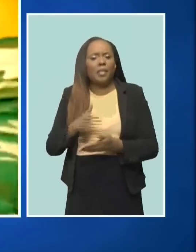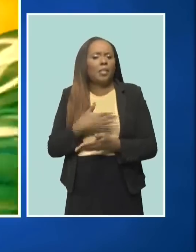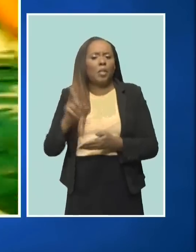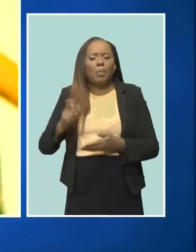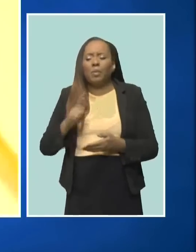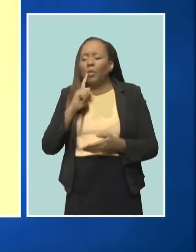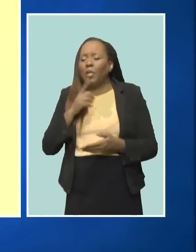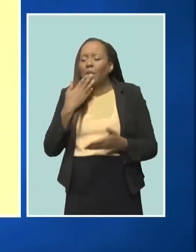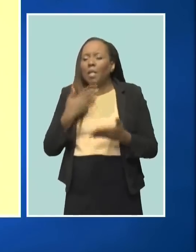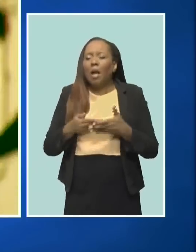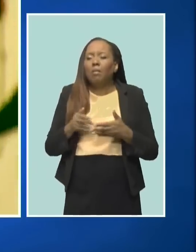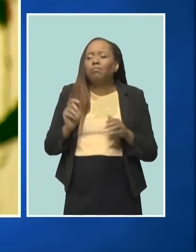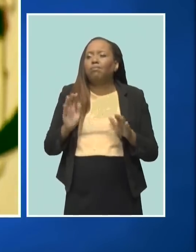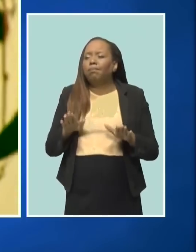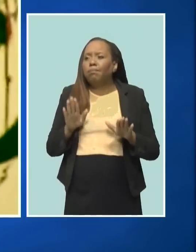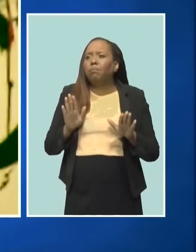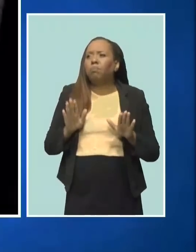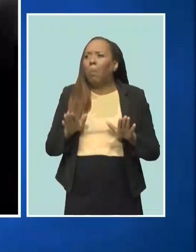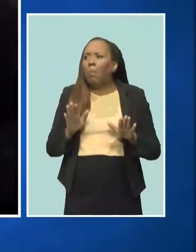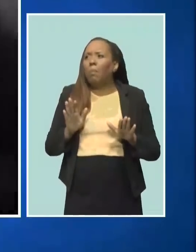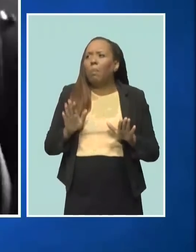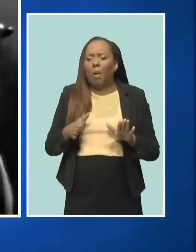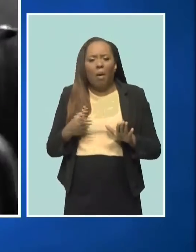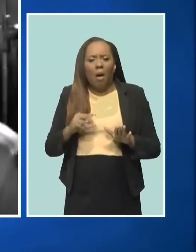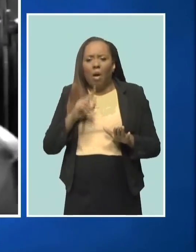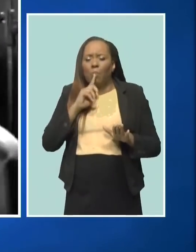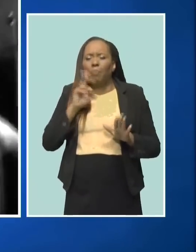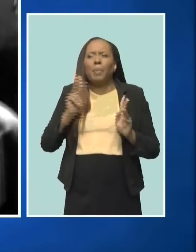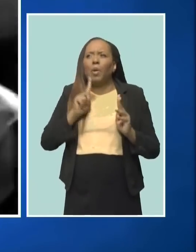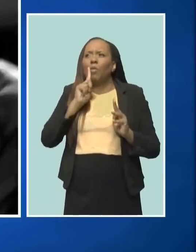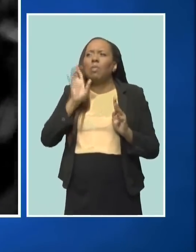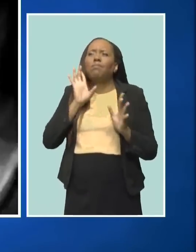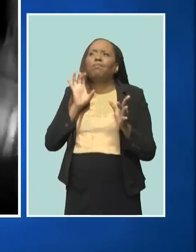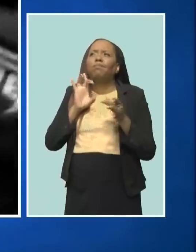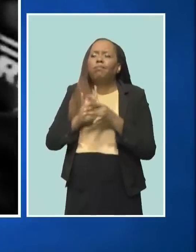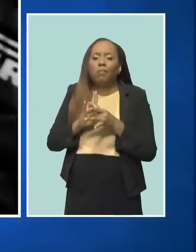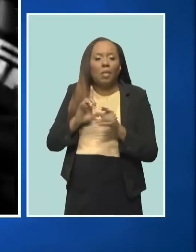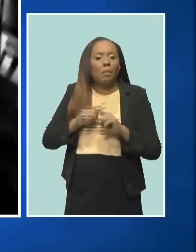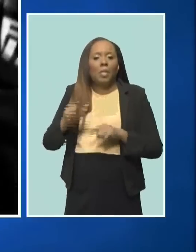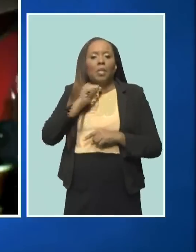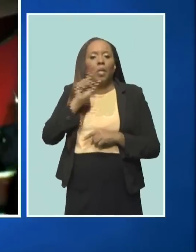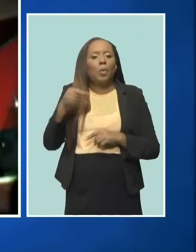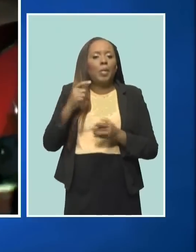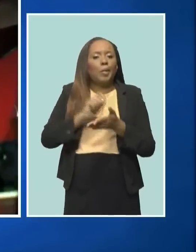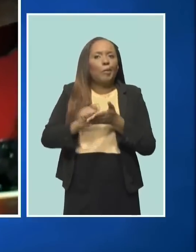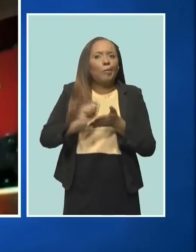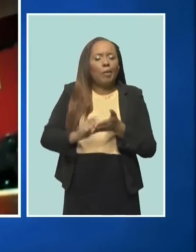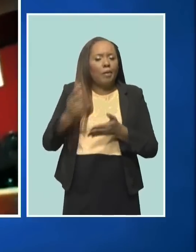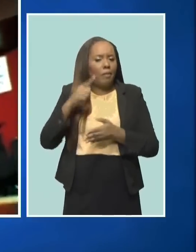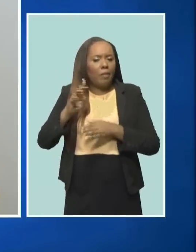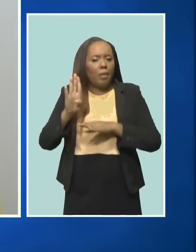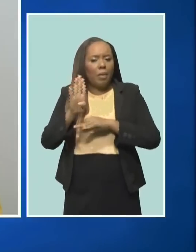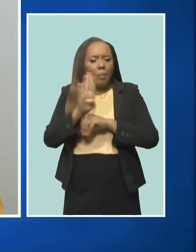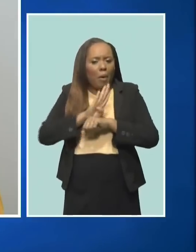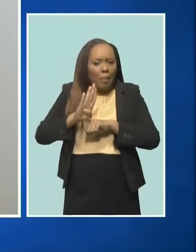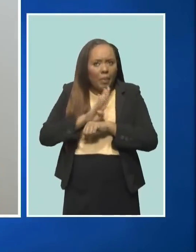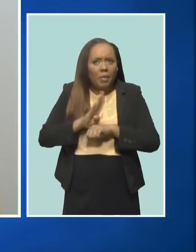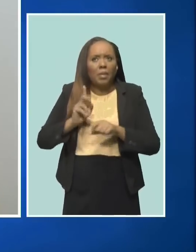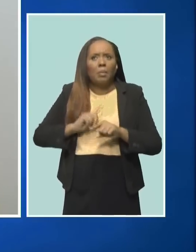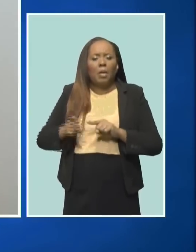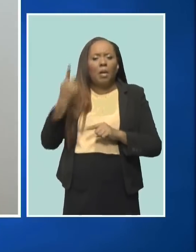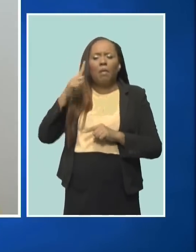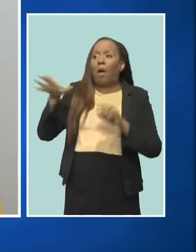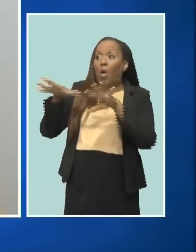relatable, the focus should be on developing music that can go beyond Barbados' shores. There's a lot of things to be